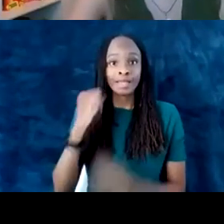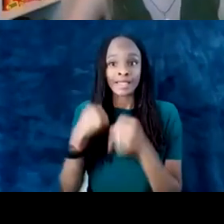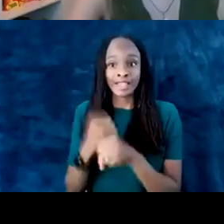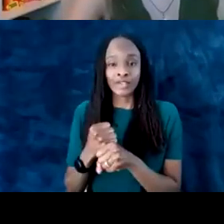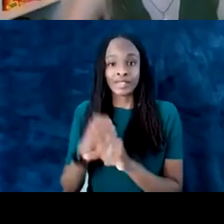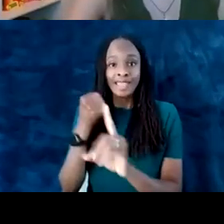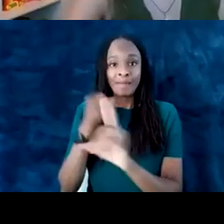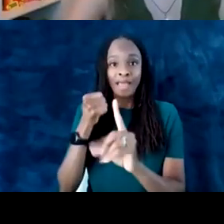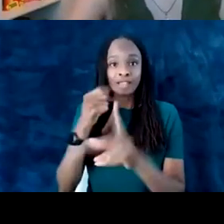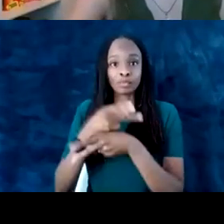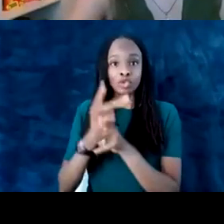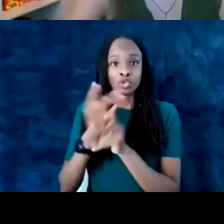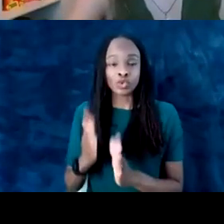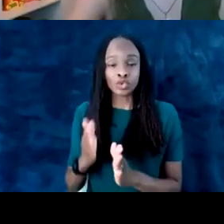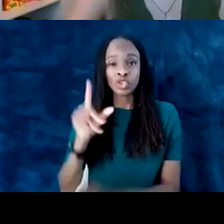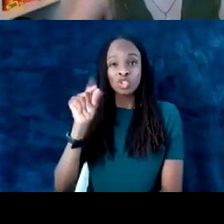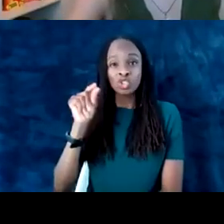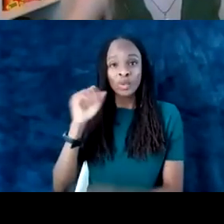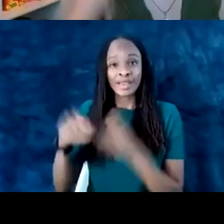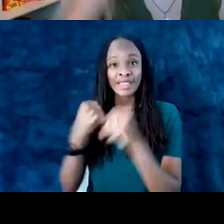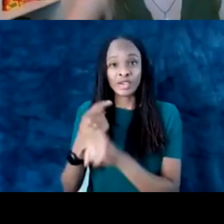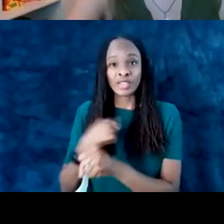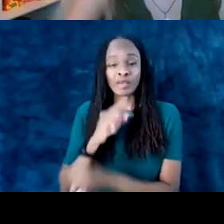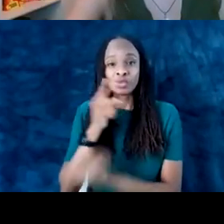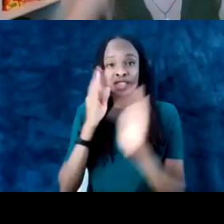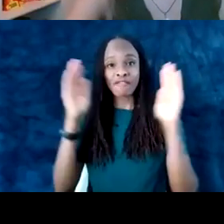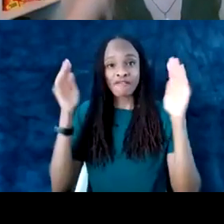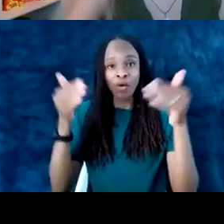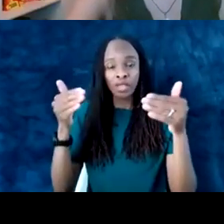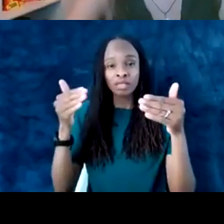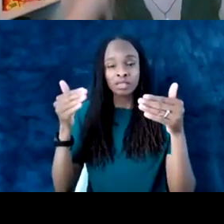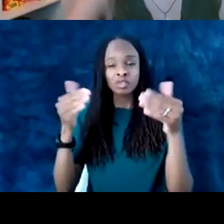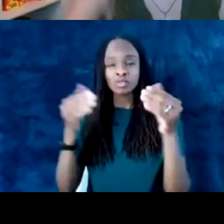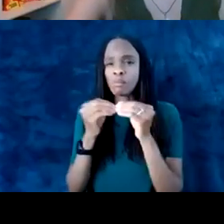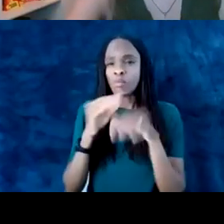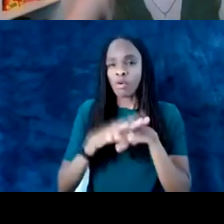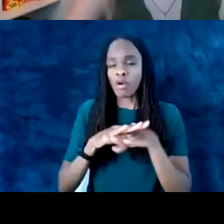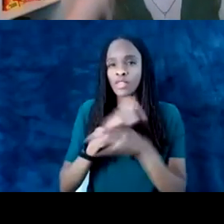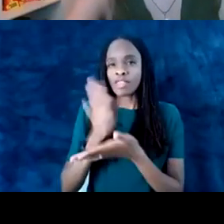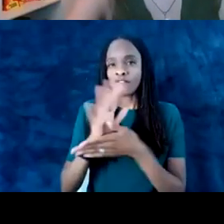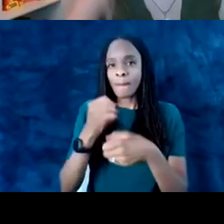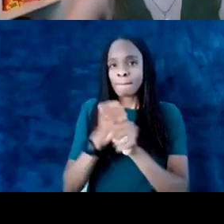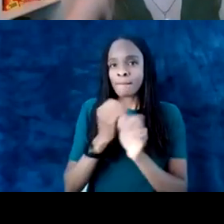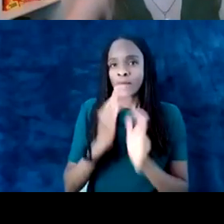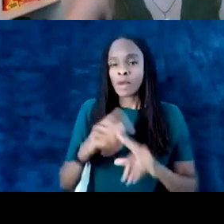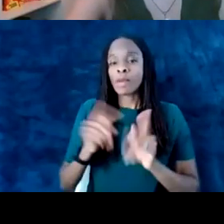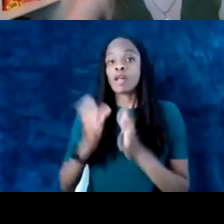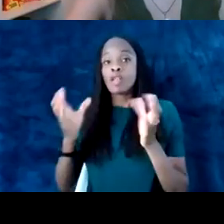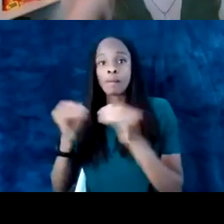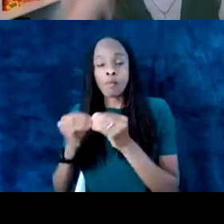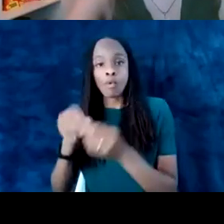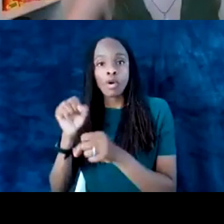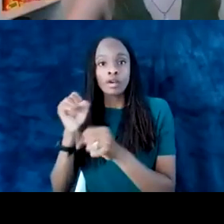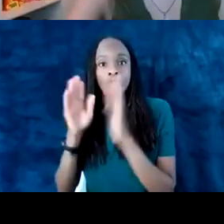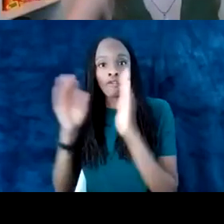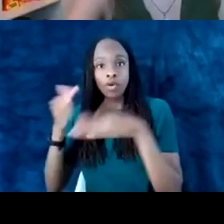producer, that 20 years was really focused to a certain degree on the filmmaker, but much more focused on the people at the